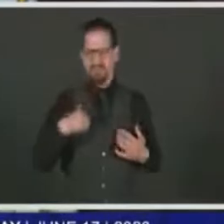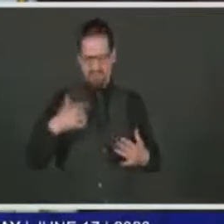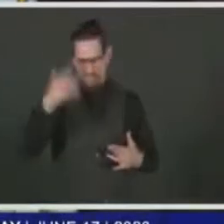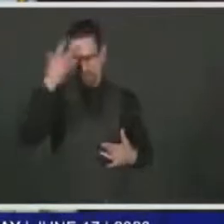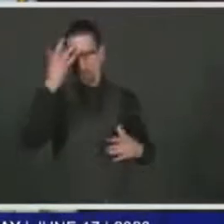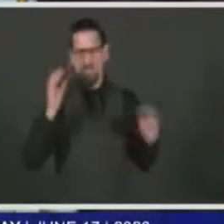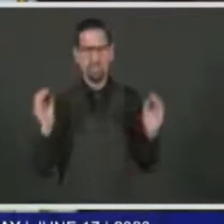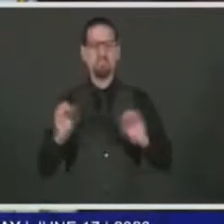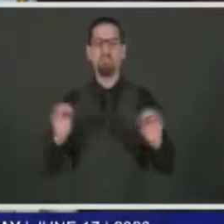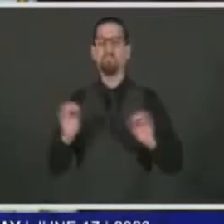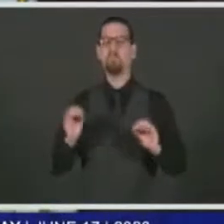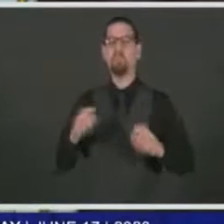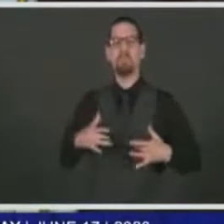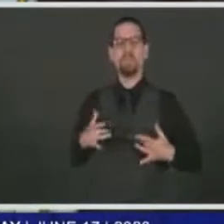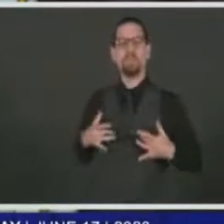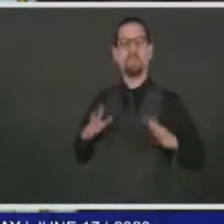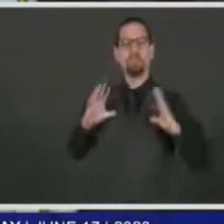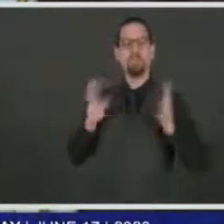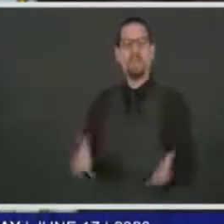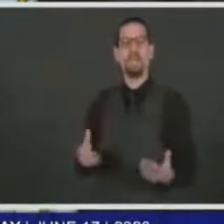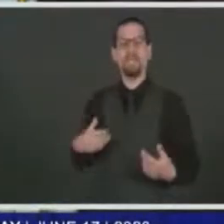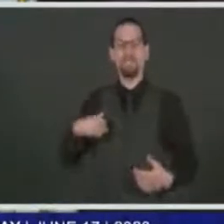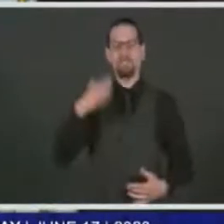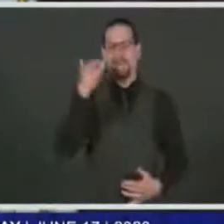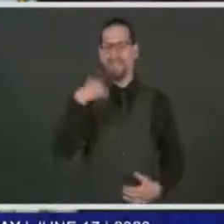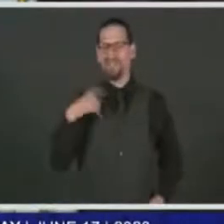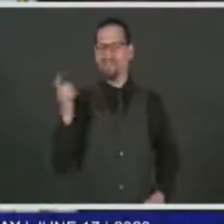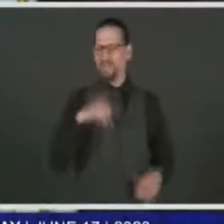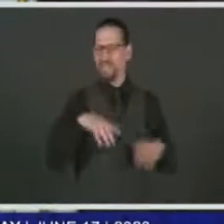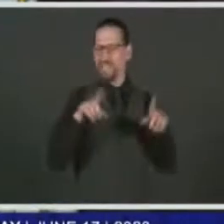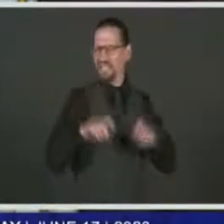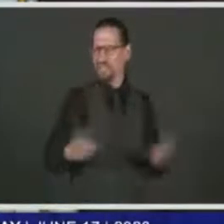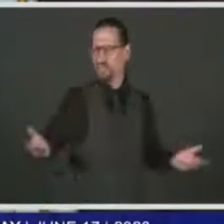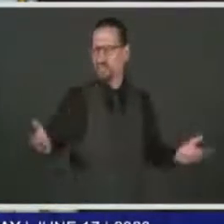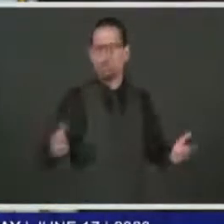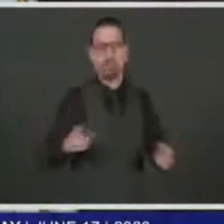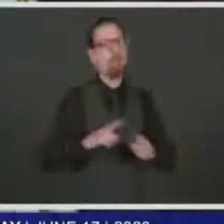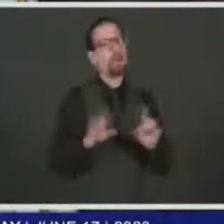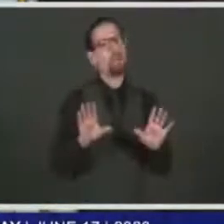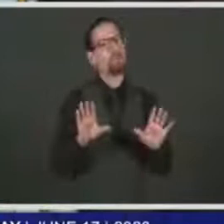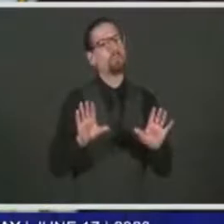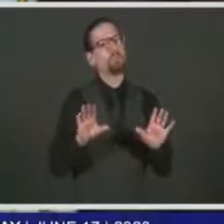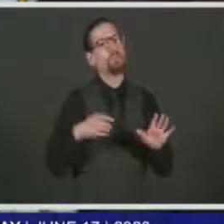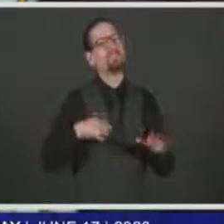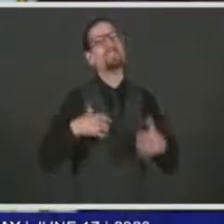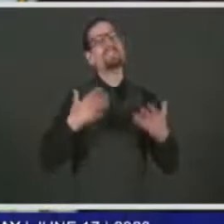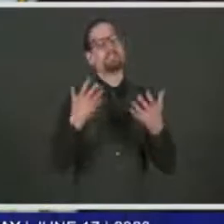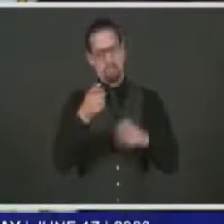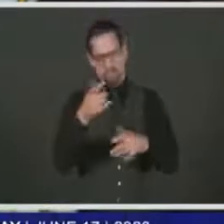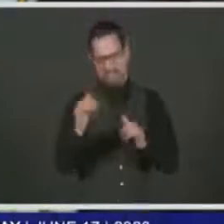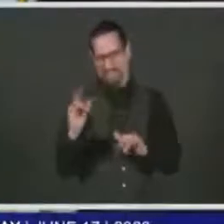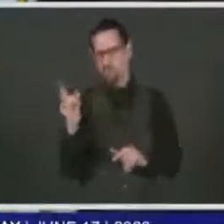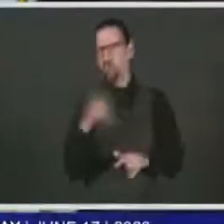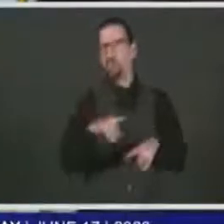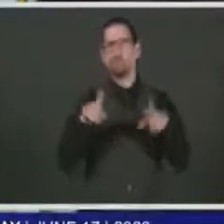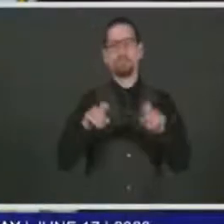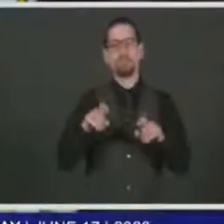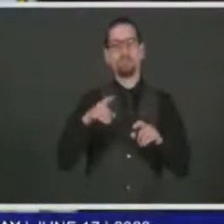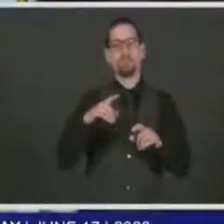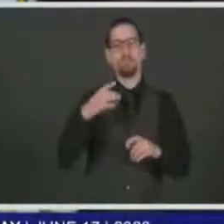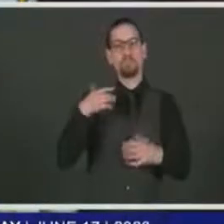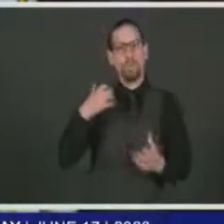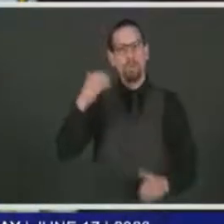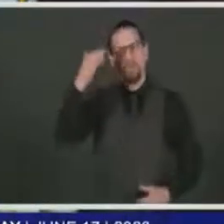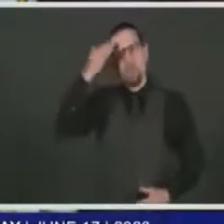if you don't feel sick. It's free, because we need to know roughly how many people in our population have the